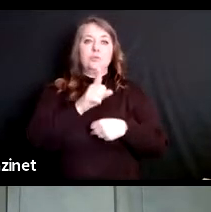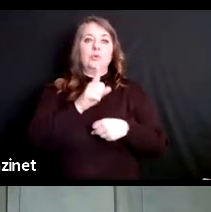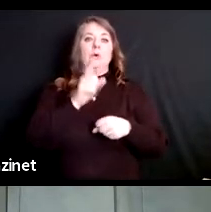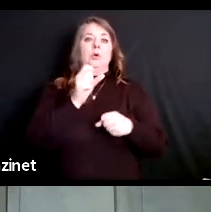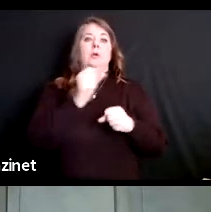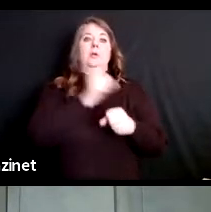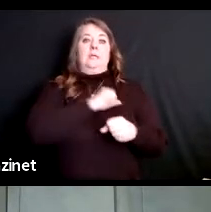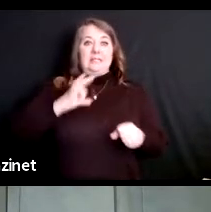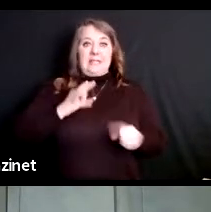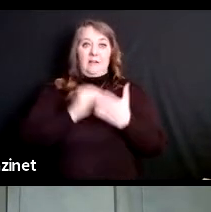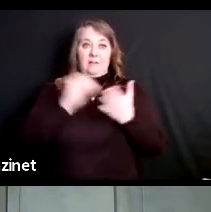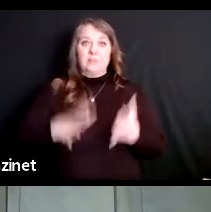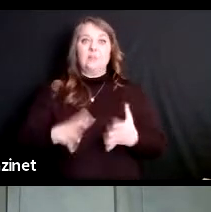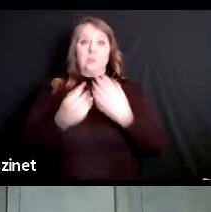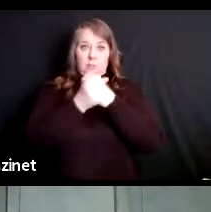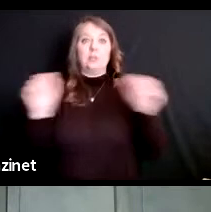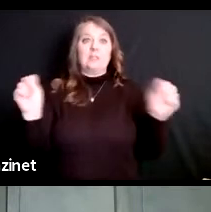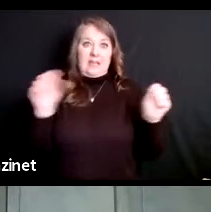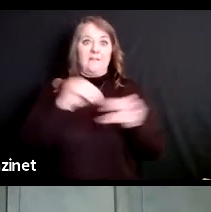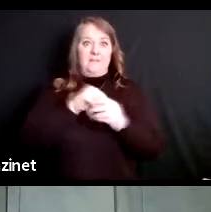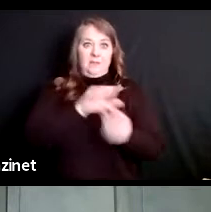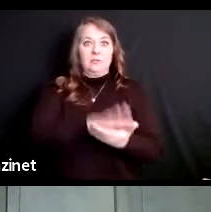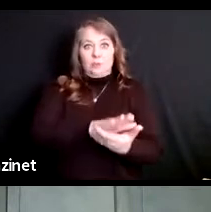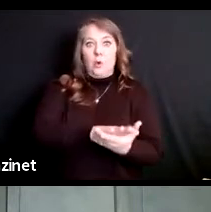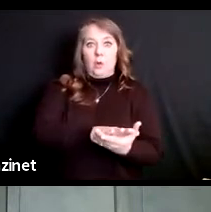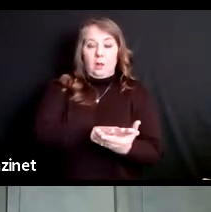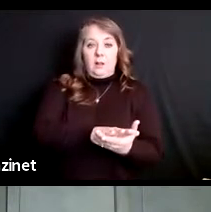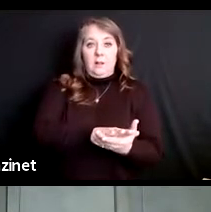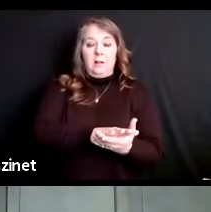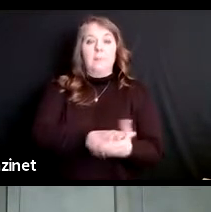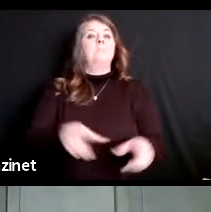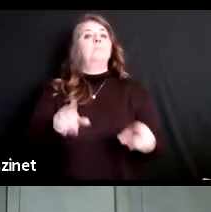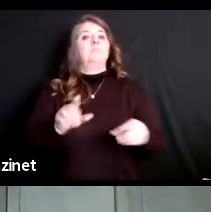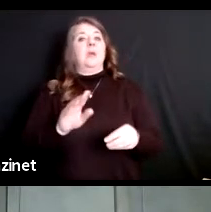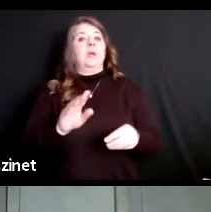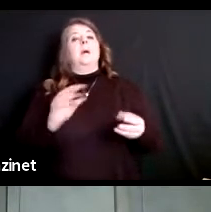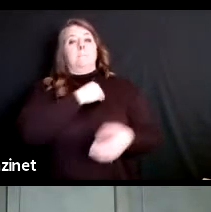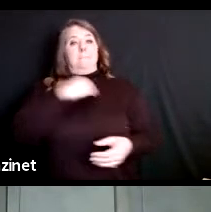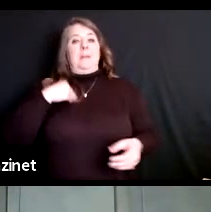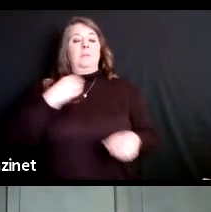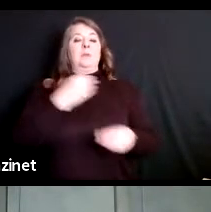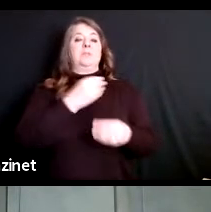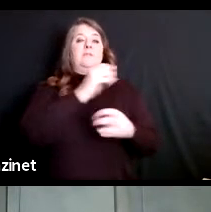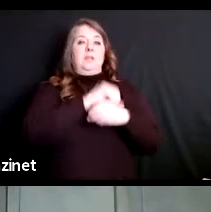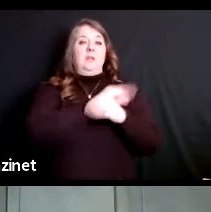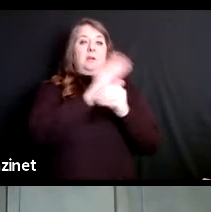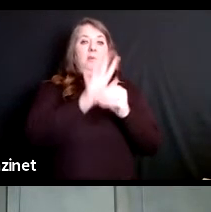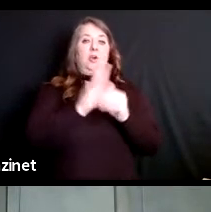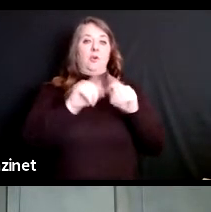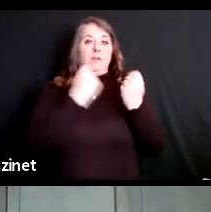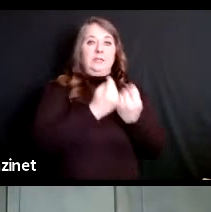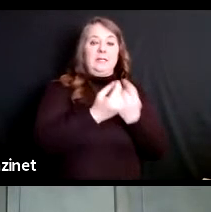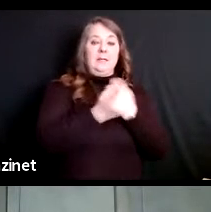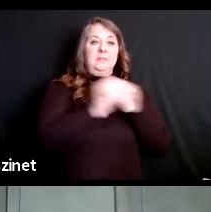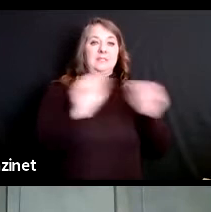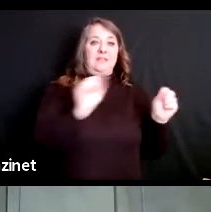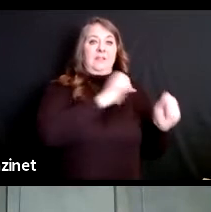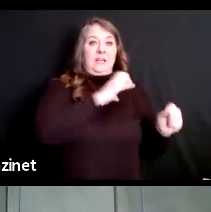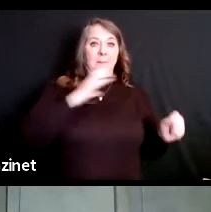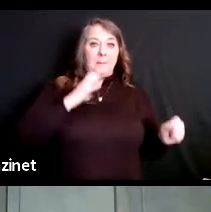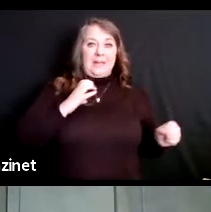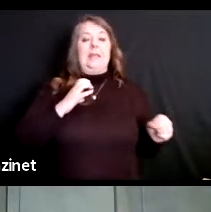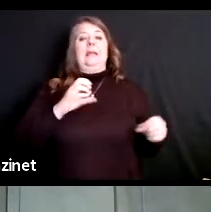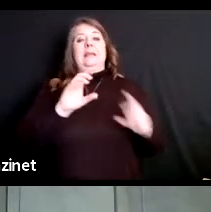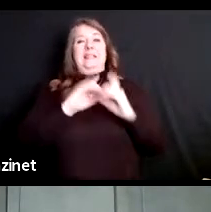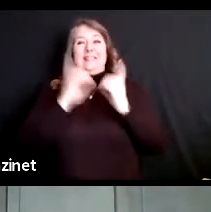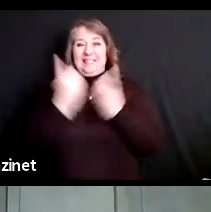in our buildings, along with members of COVID team safety committees and district staff that are